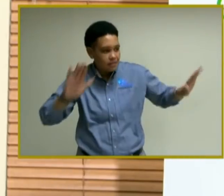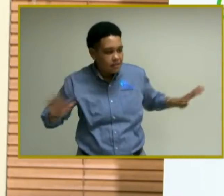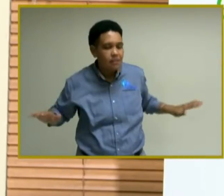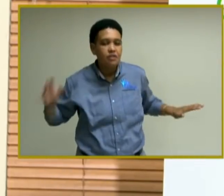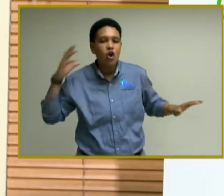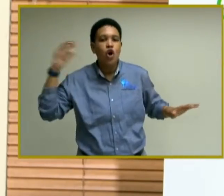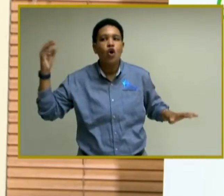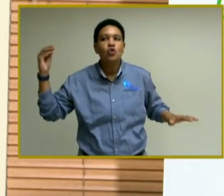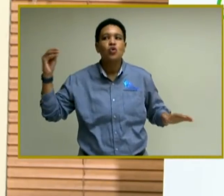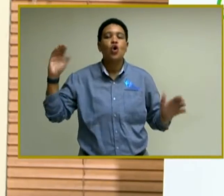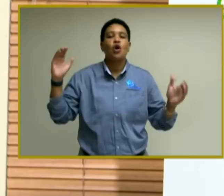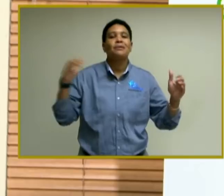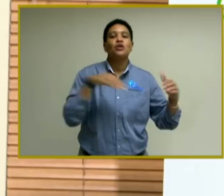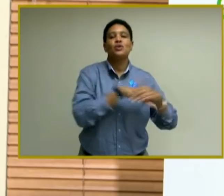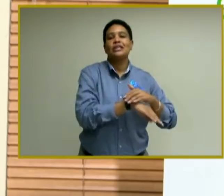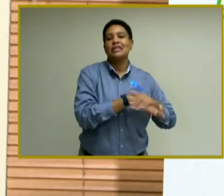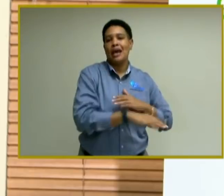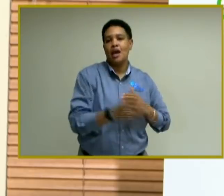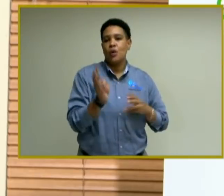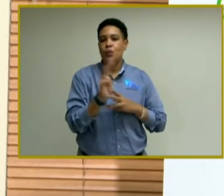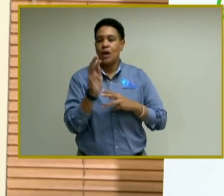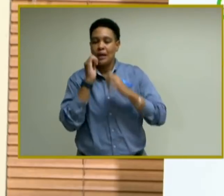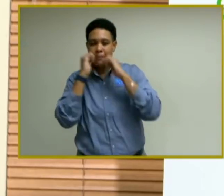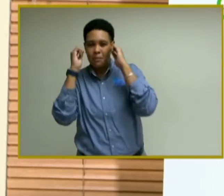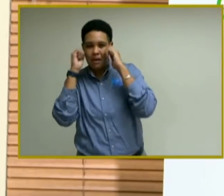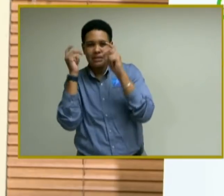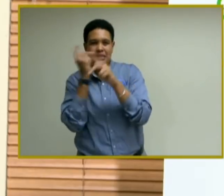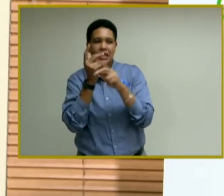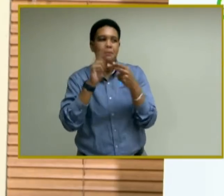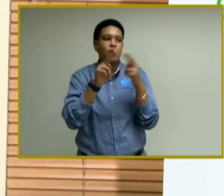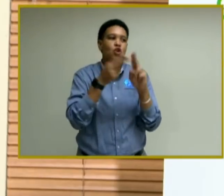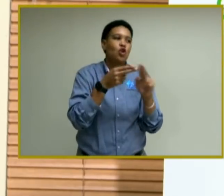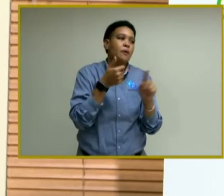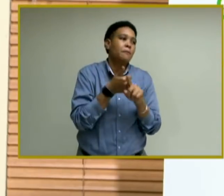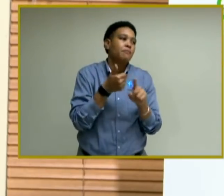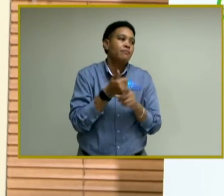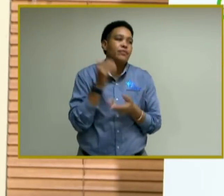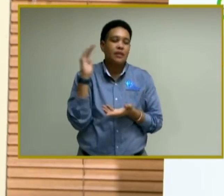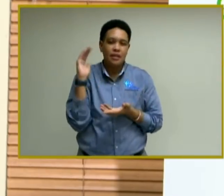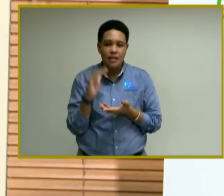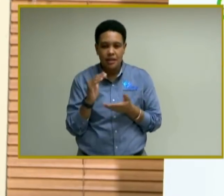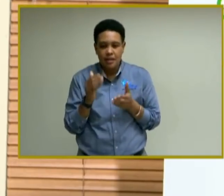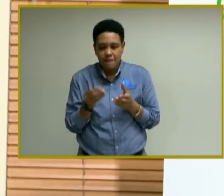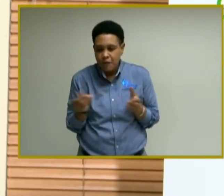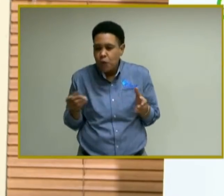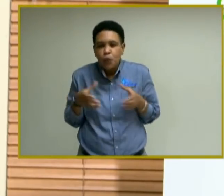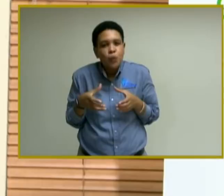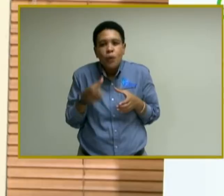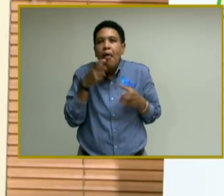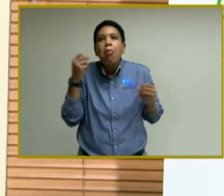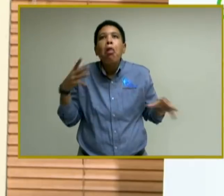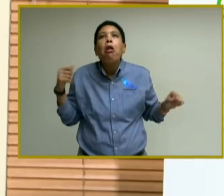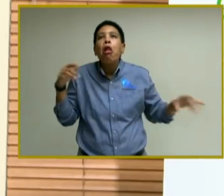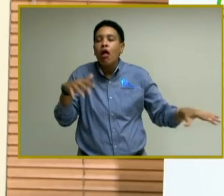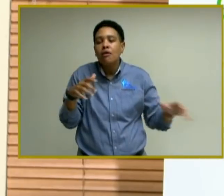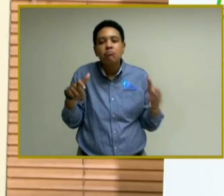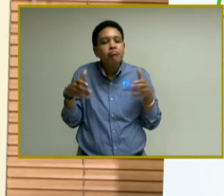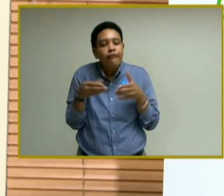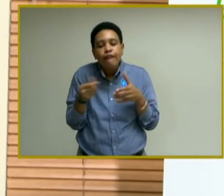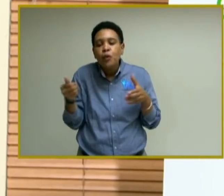outdoors versus indoors, wearing the mask, keeping the numbers very intimate and